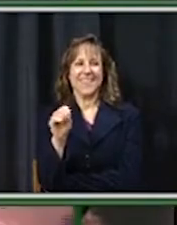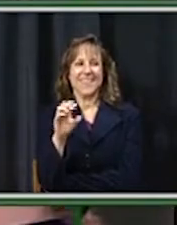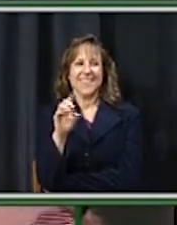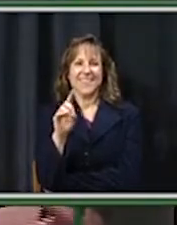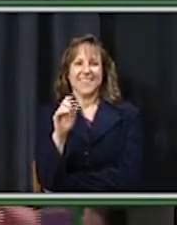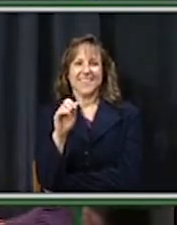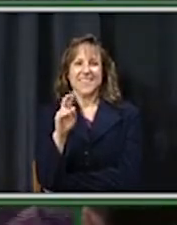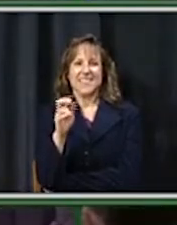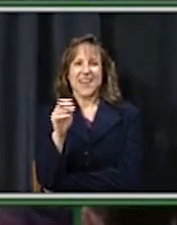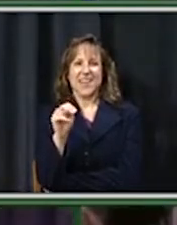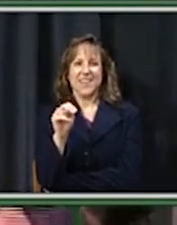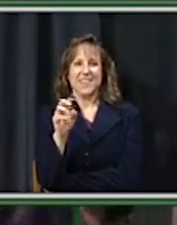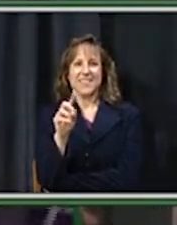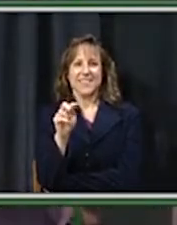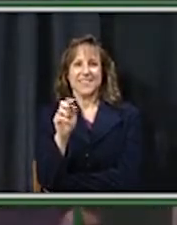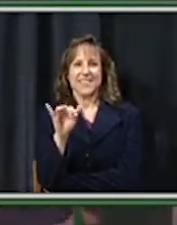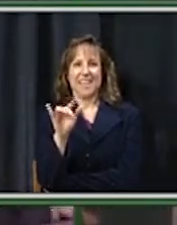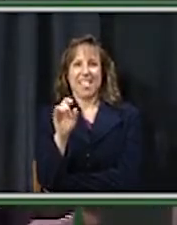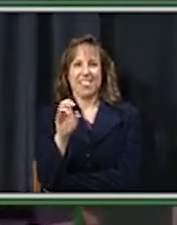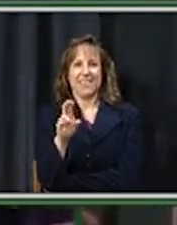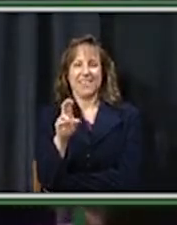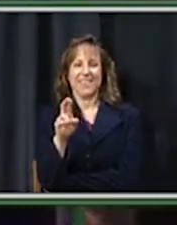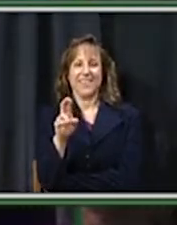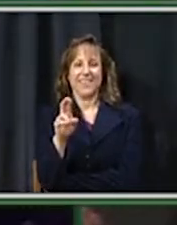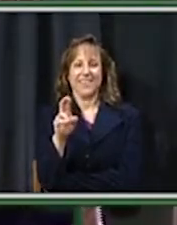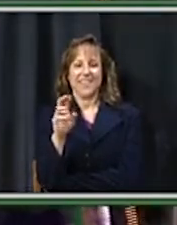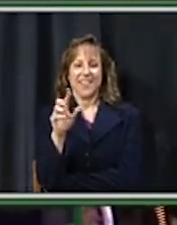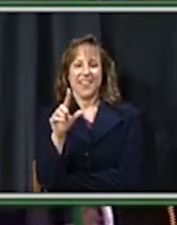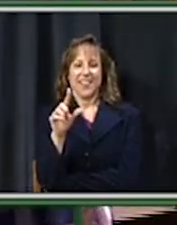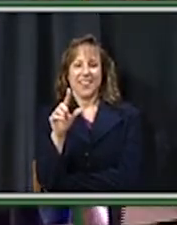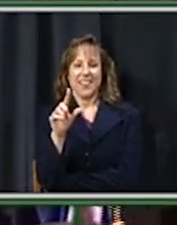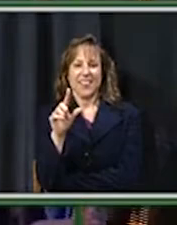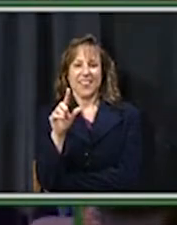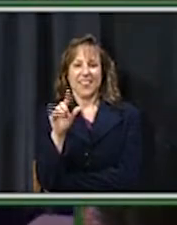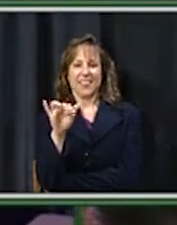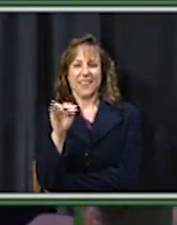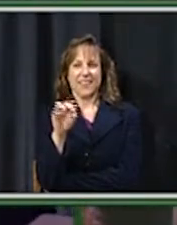Darren Taylor. Lindsay Marie Bretz.